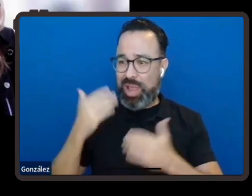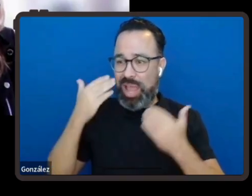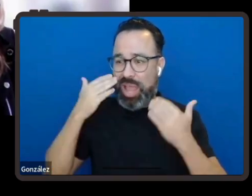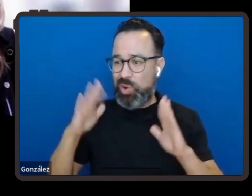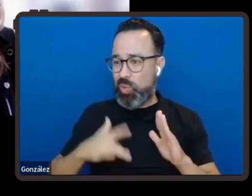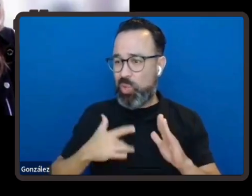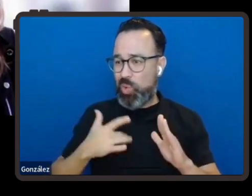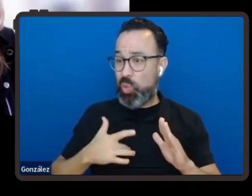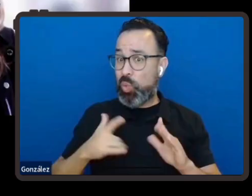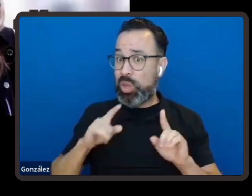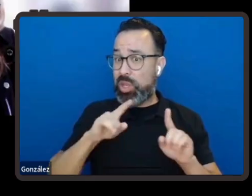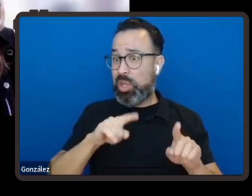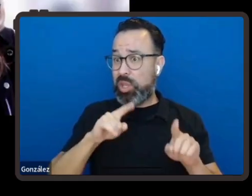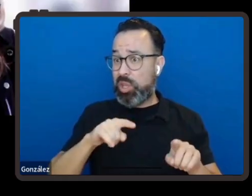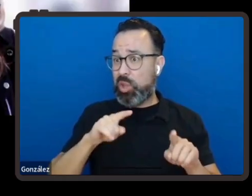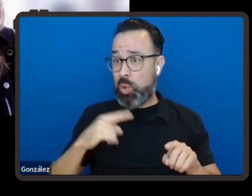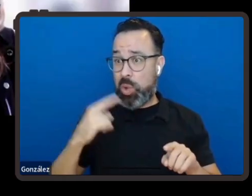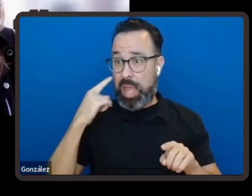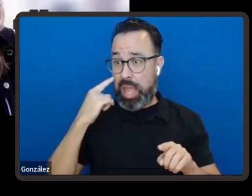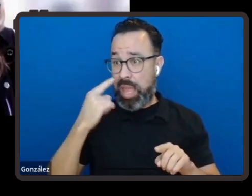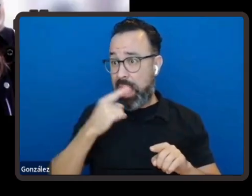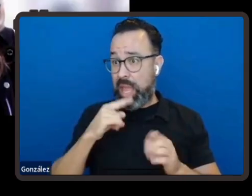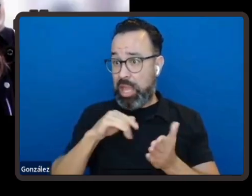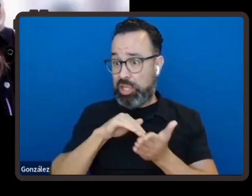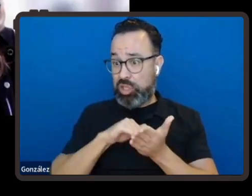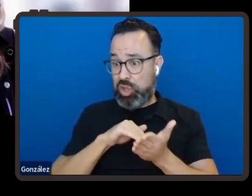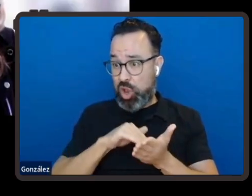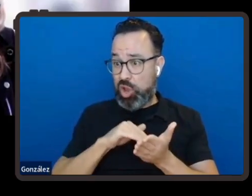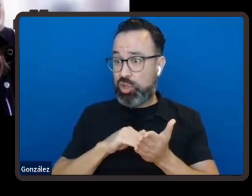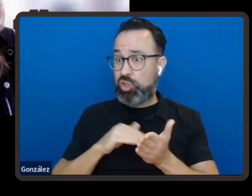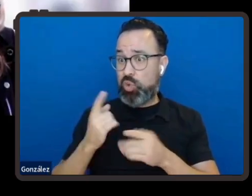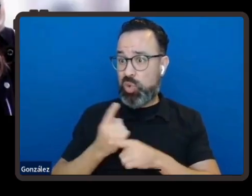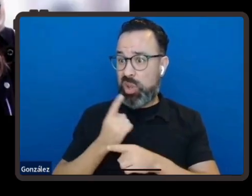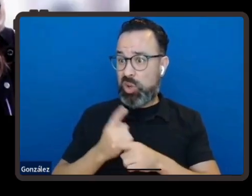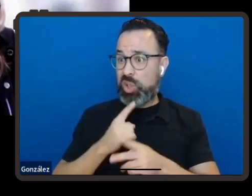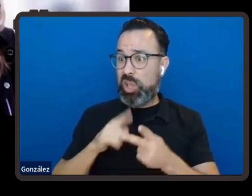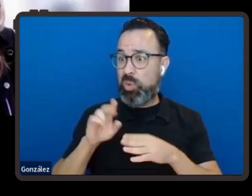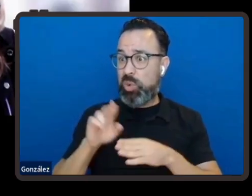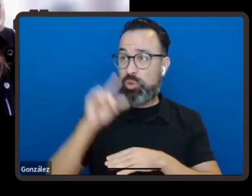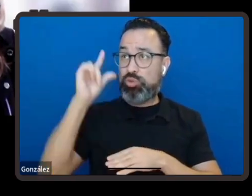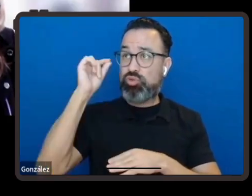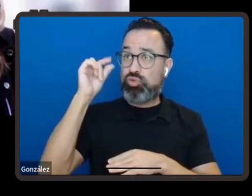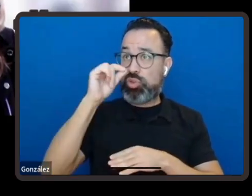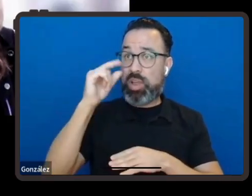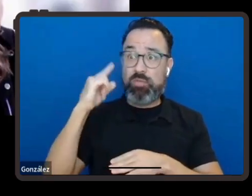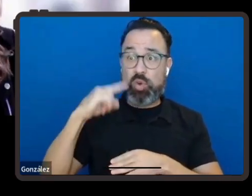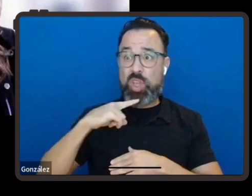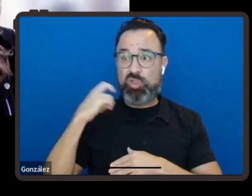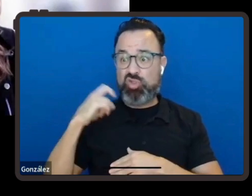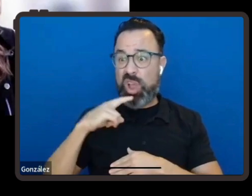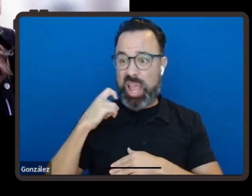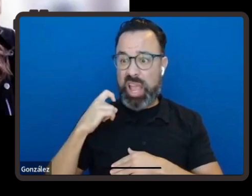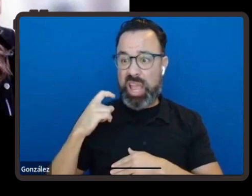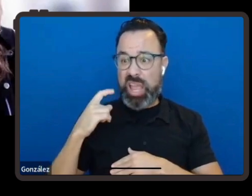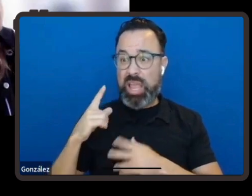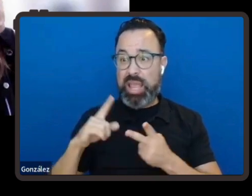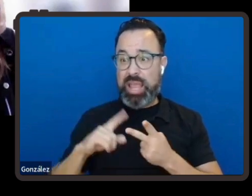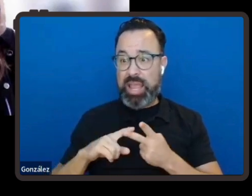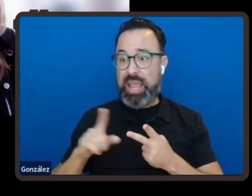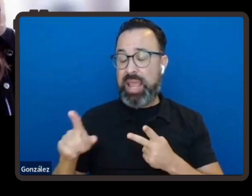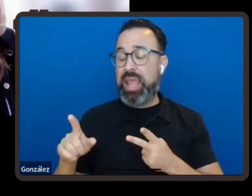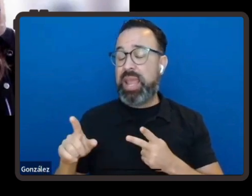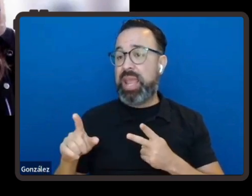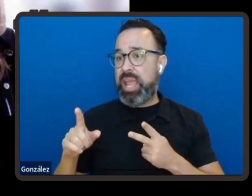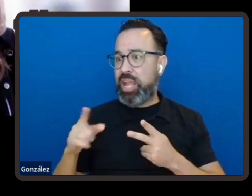ophthalmologist regularly. She uses drops and ointment to prevent eye dryness. She pulls up her left cheek constantly during the day.